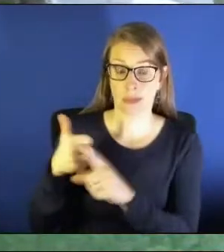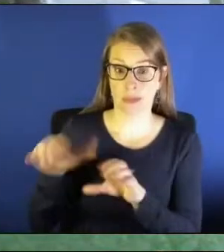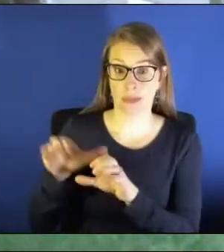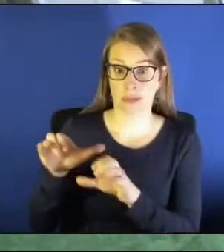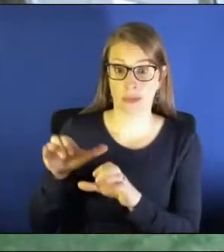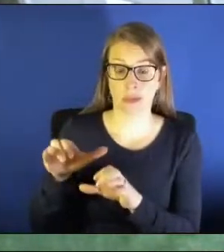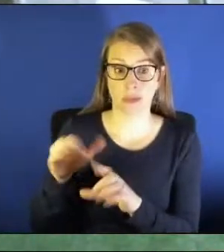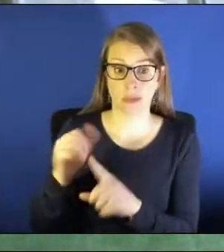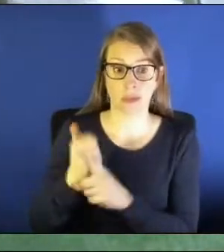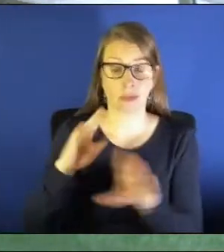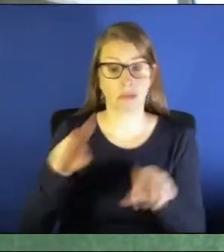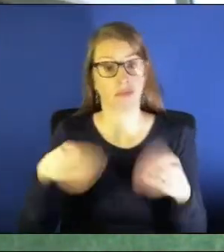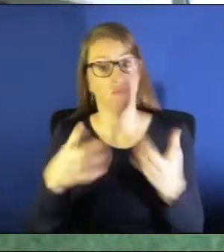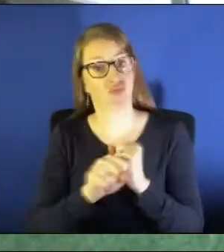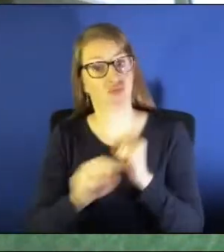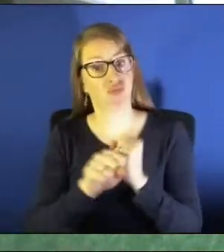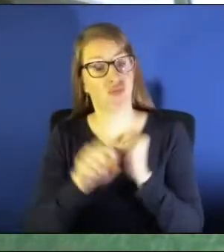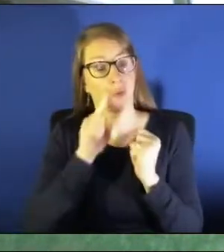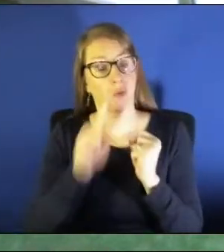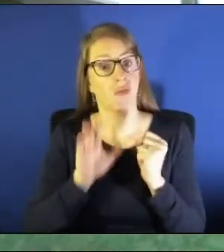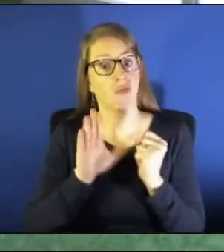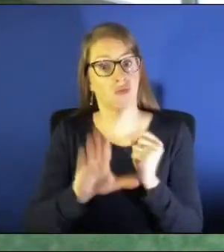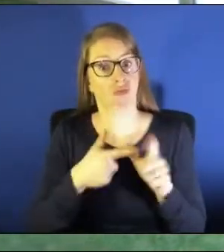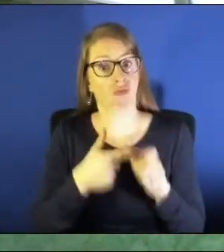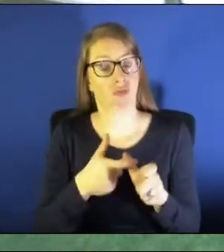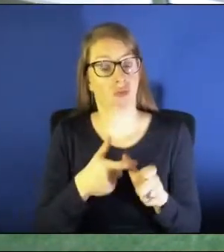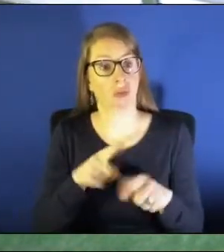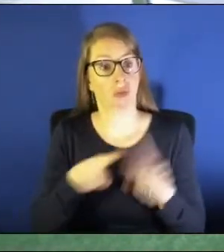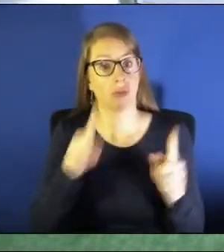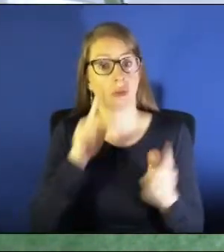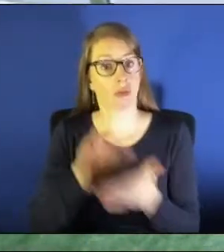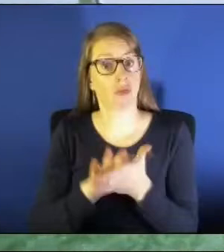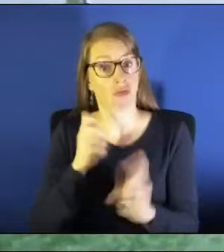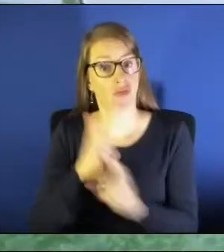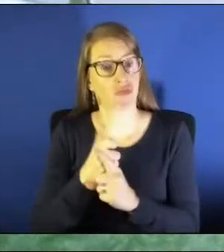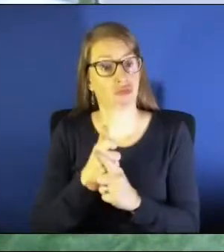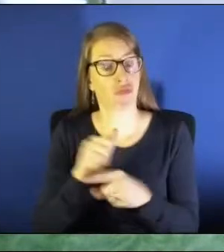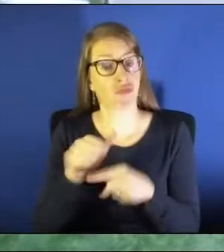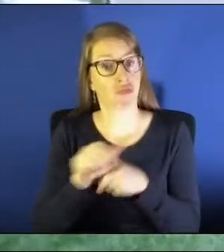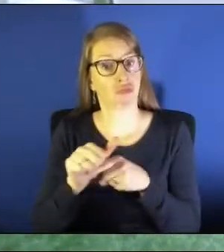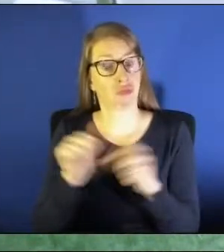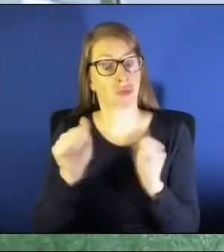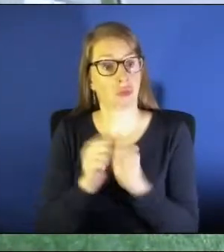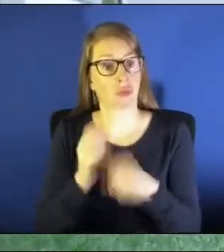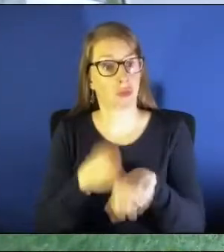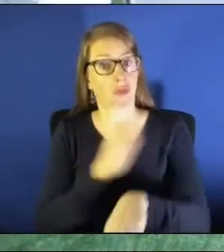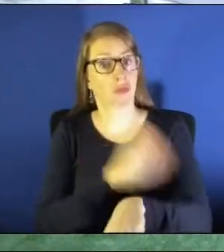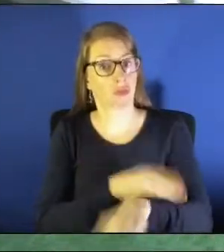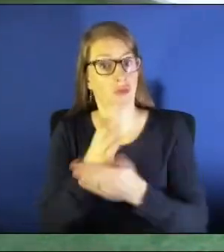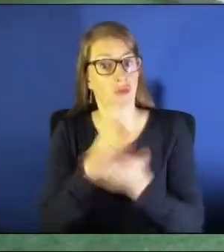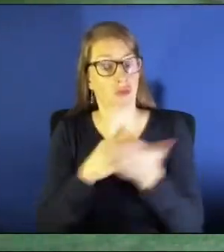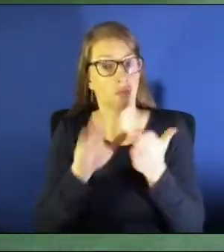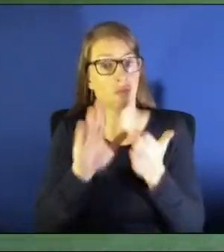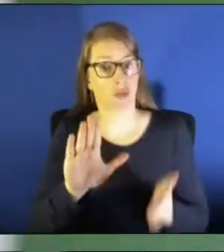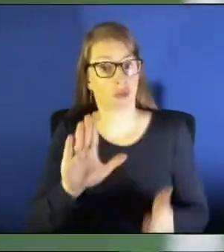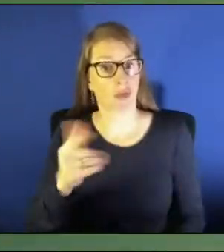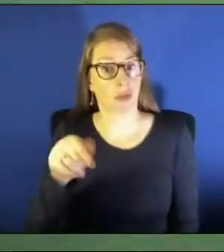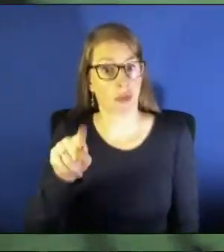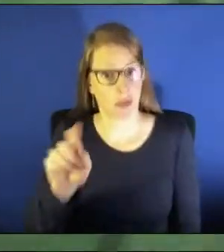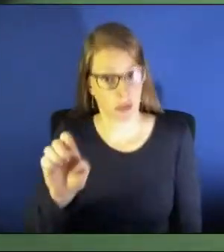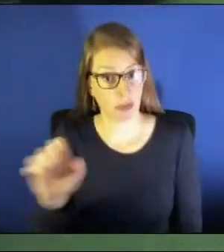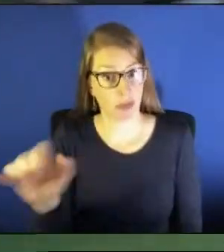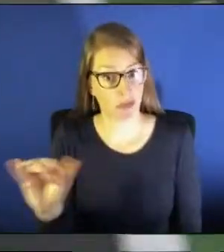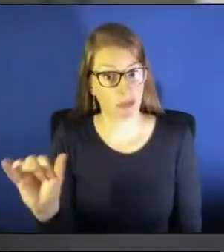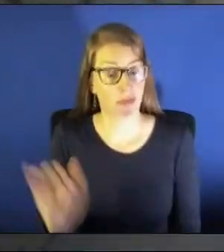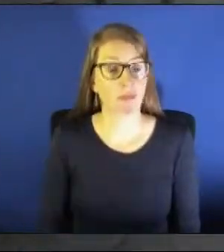some exercises for his running that I believe he's been working on, and improving some of his gait as well with that.